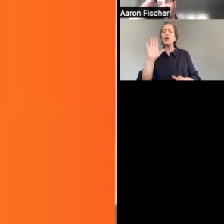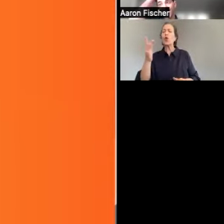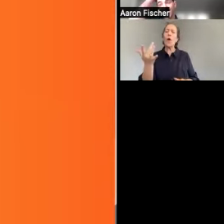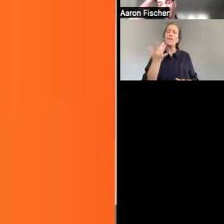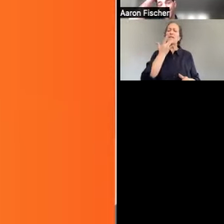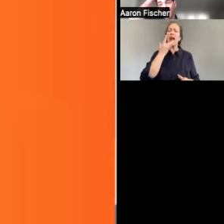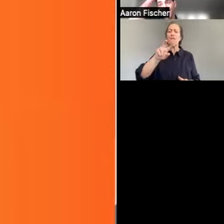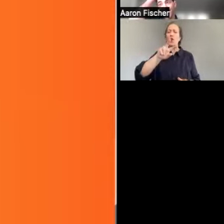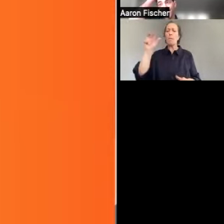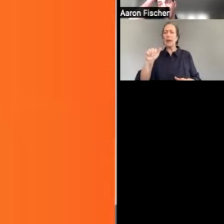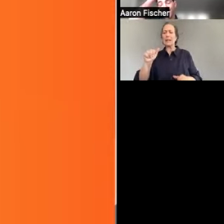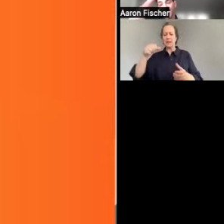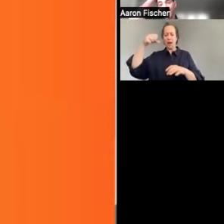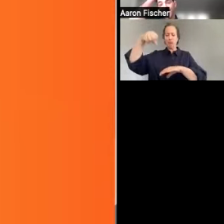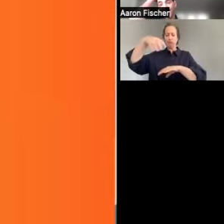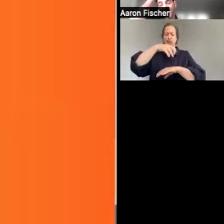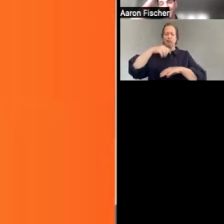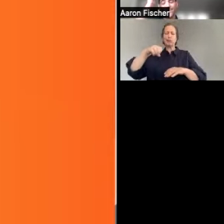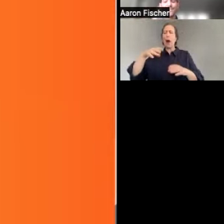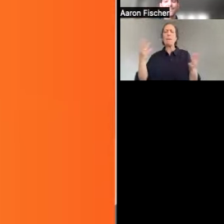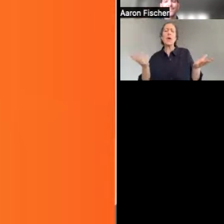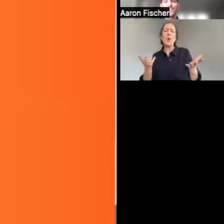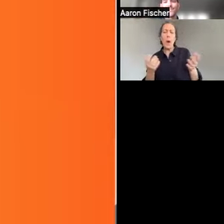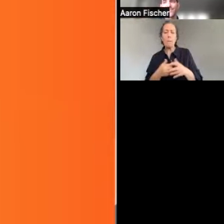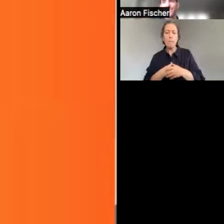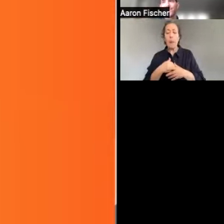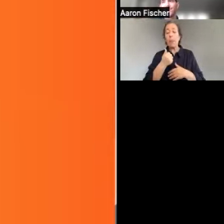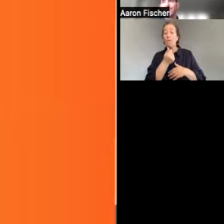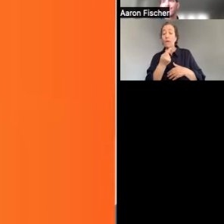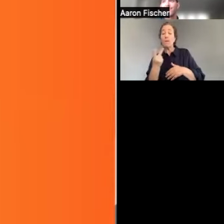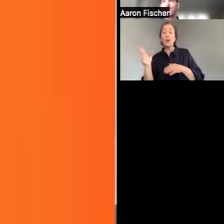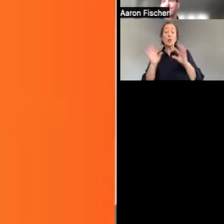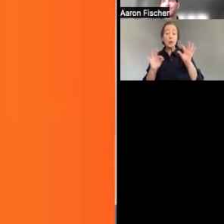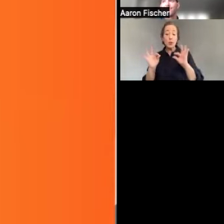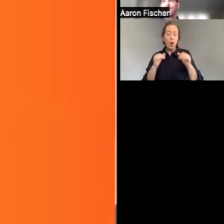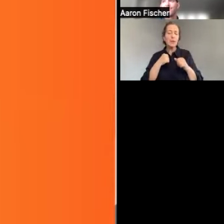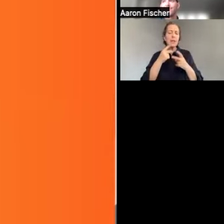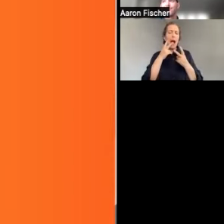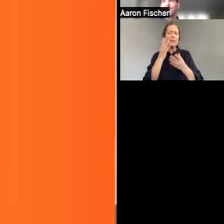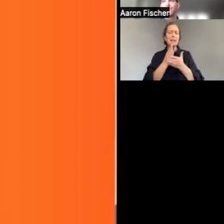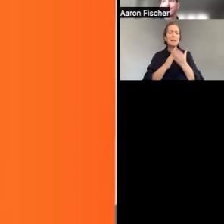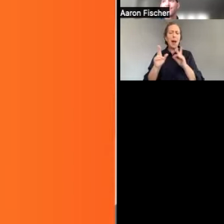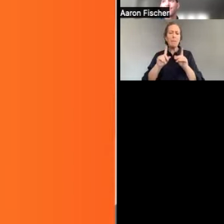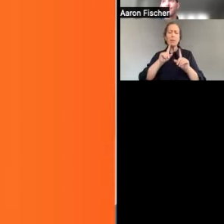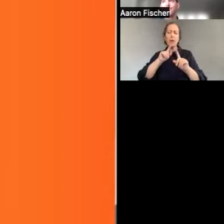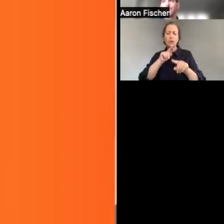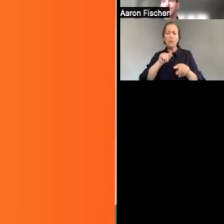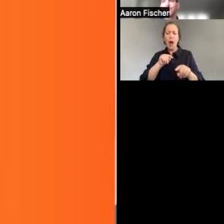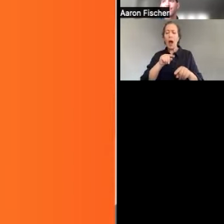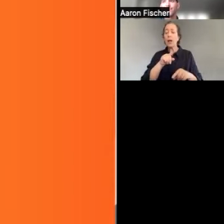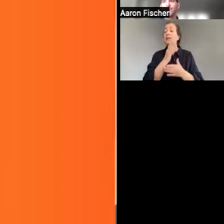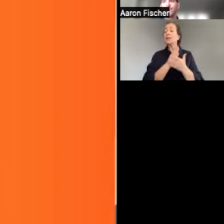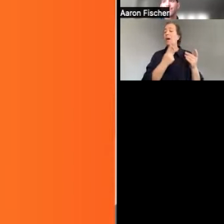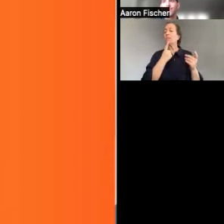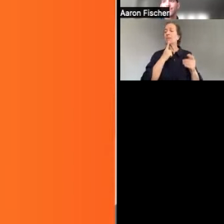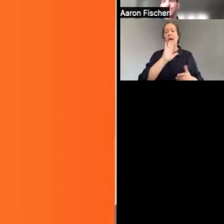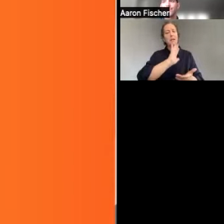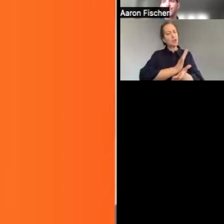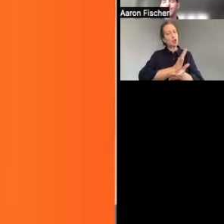topping? We had a couple of choices, and I can see some responses coming in. Is it just cheese, please? Are you the